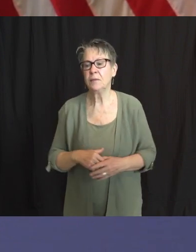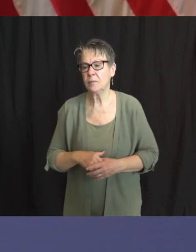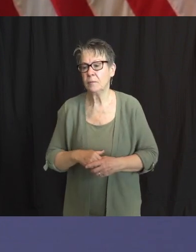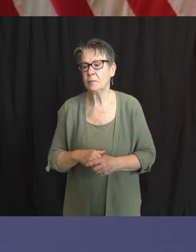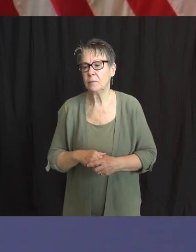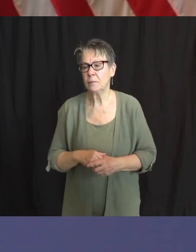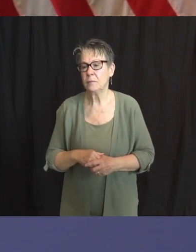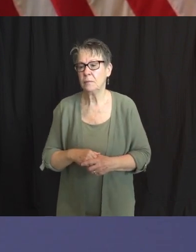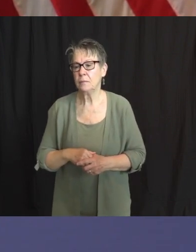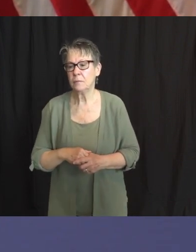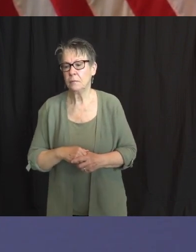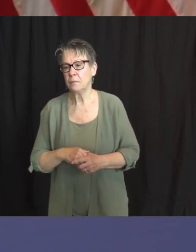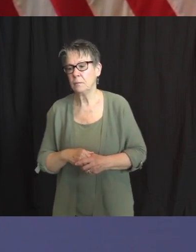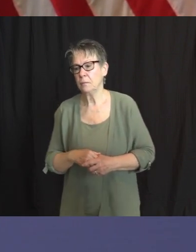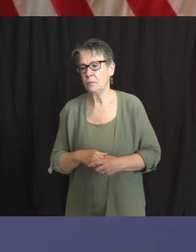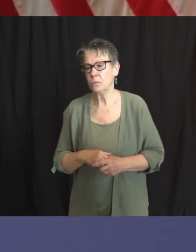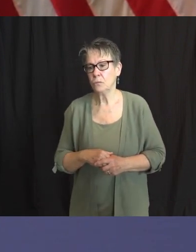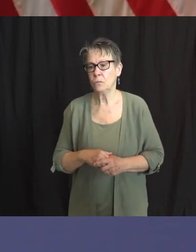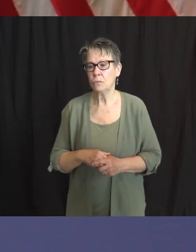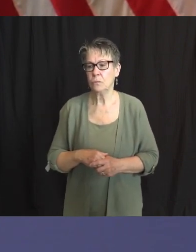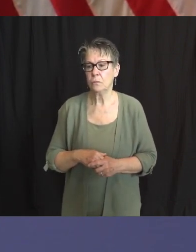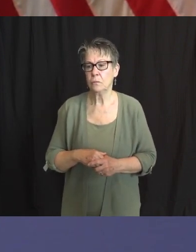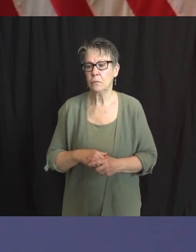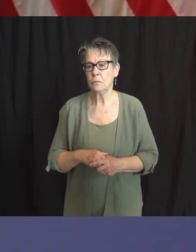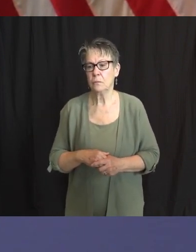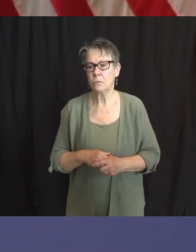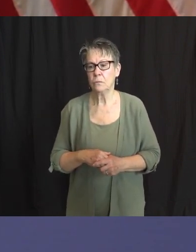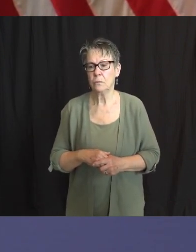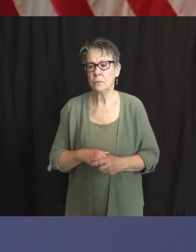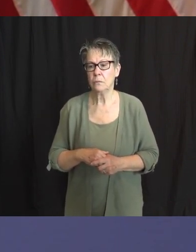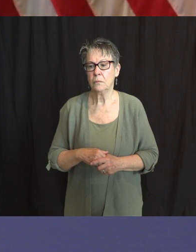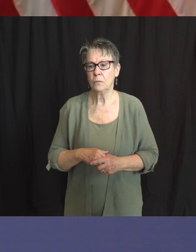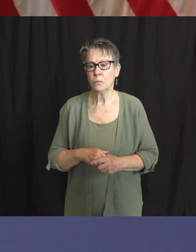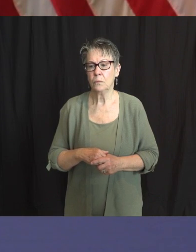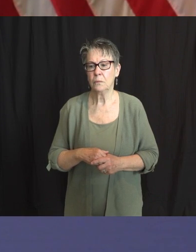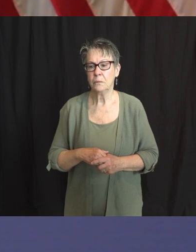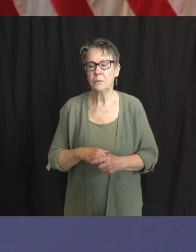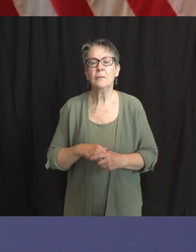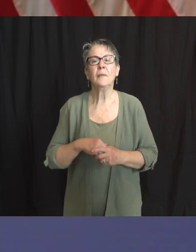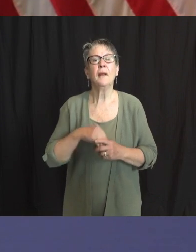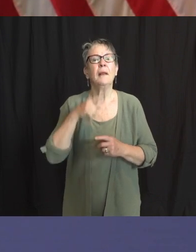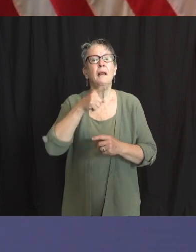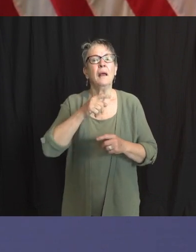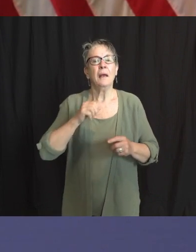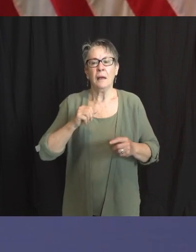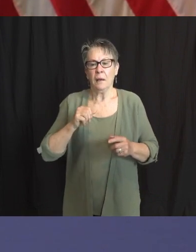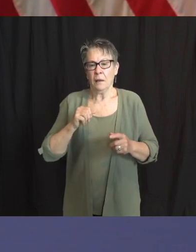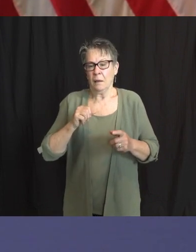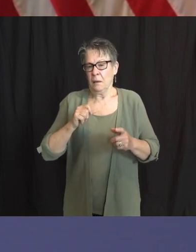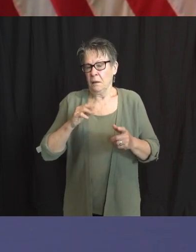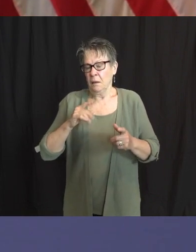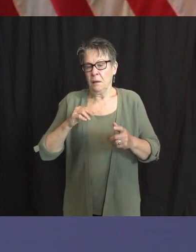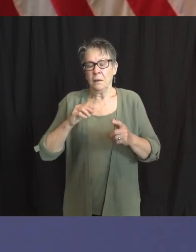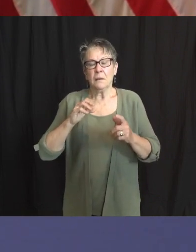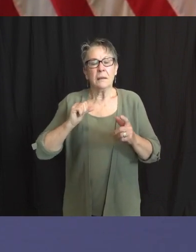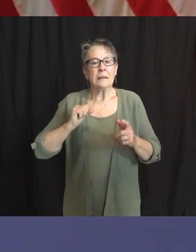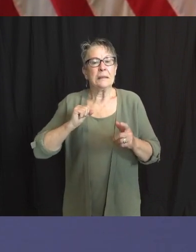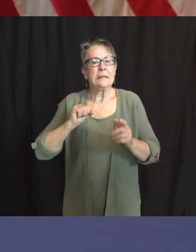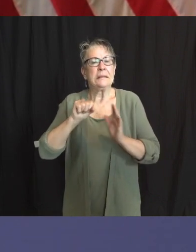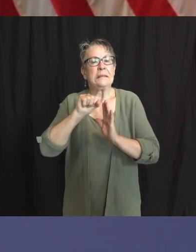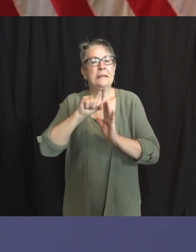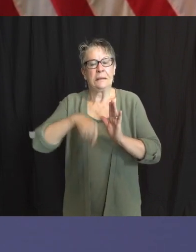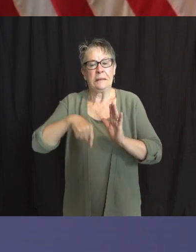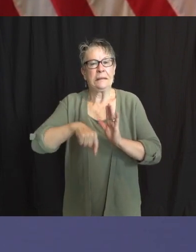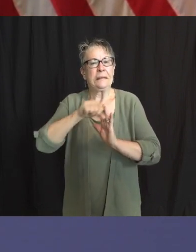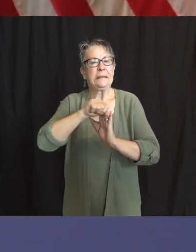very sharp criticism of putting COVID patients back into nursing homes where there were no COVID patients at the time,